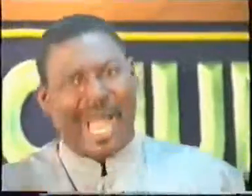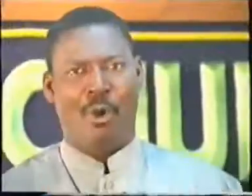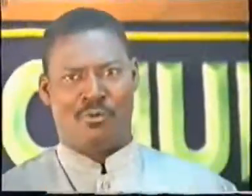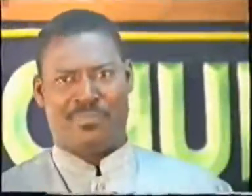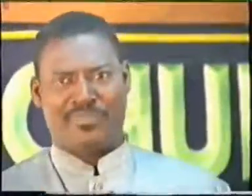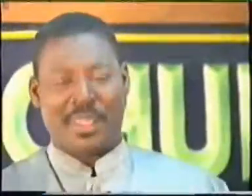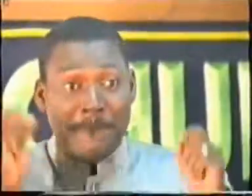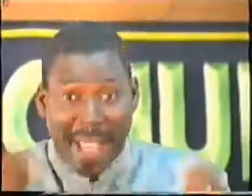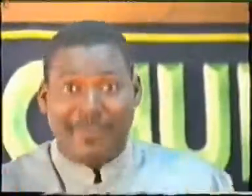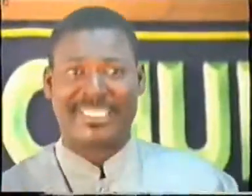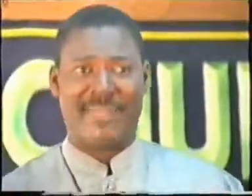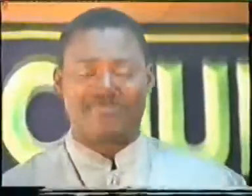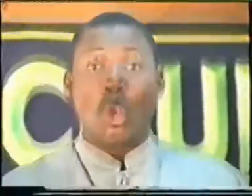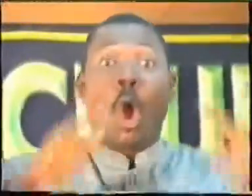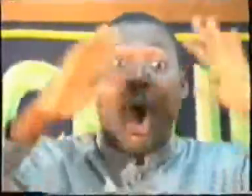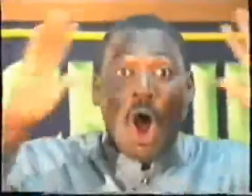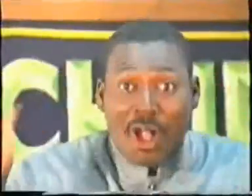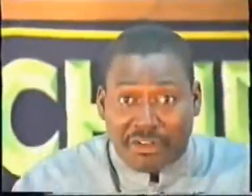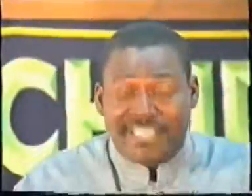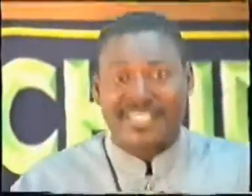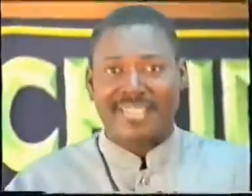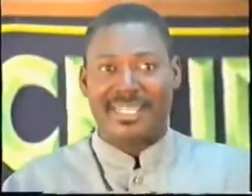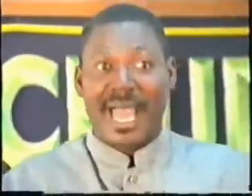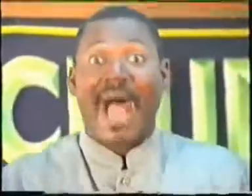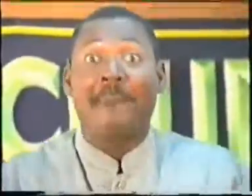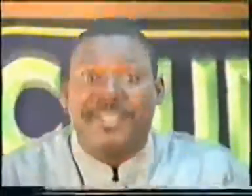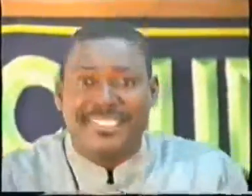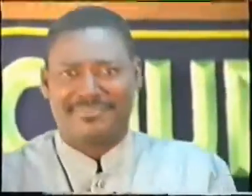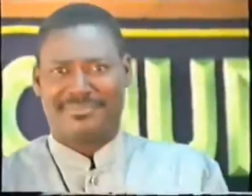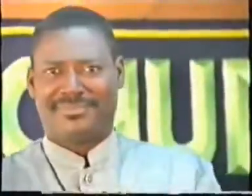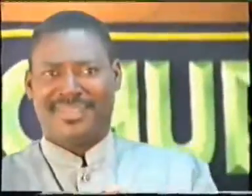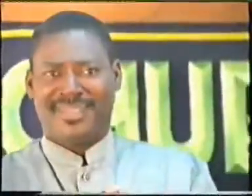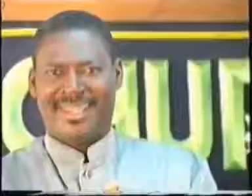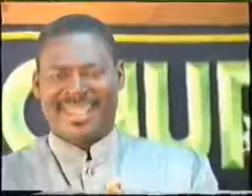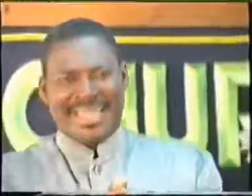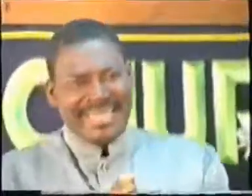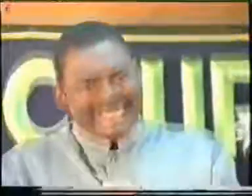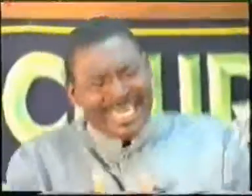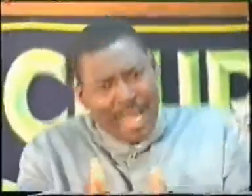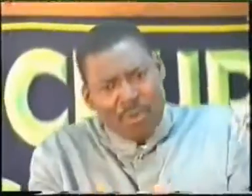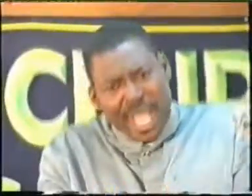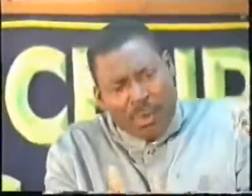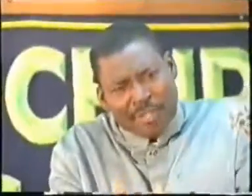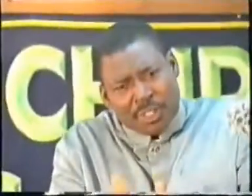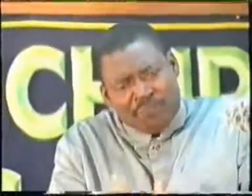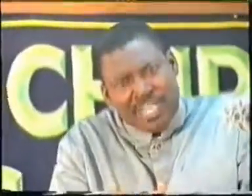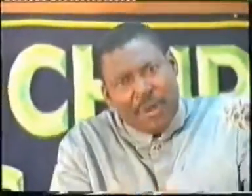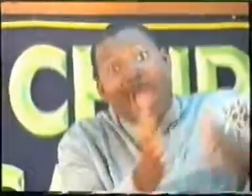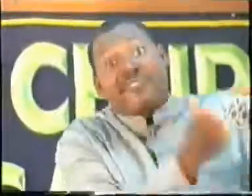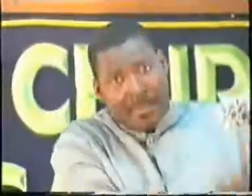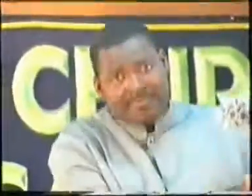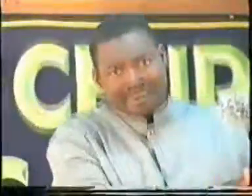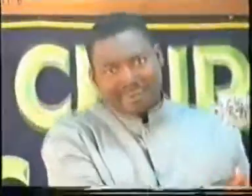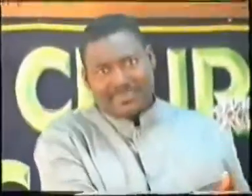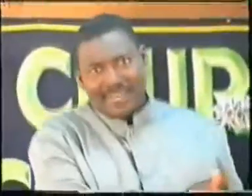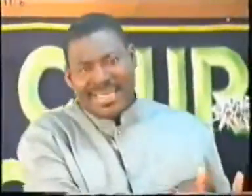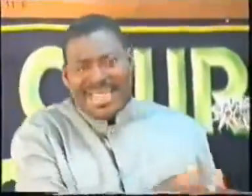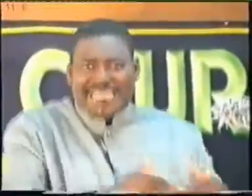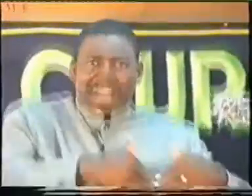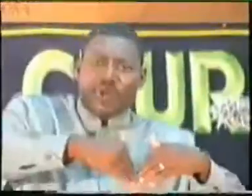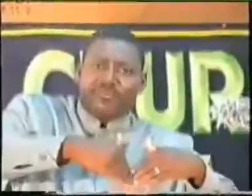number 9 eke ho? Bible said, all Christians are priests. Nase Lewi ekwanso asofudie